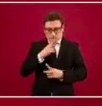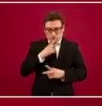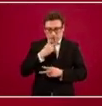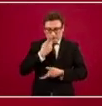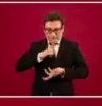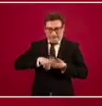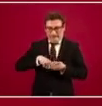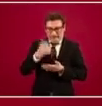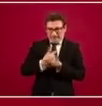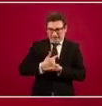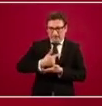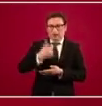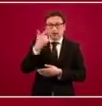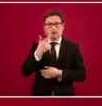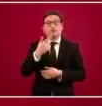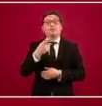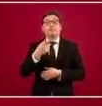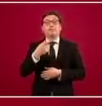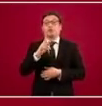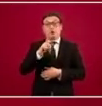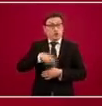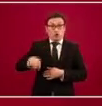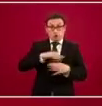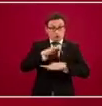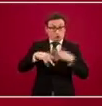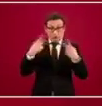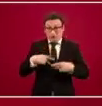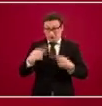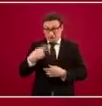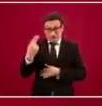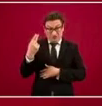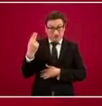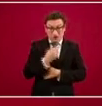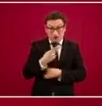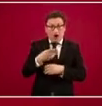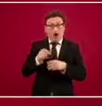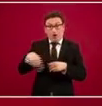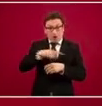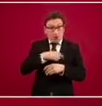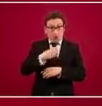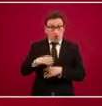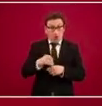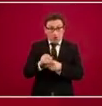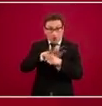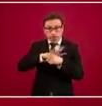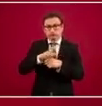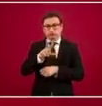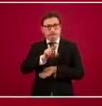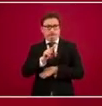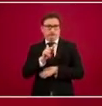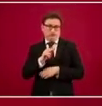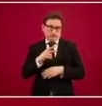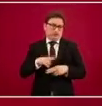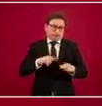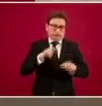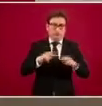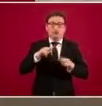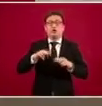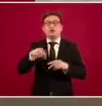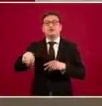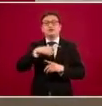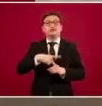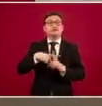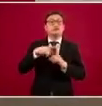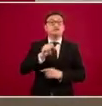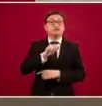because of acute respiratory infectious disease. It doesn't mean that all of these people have COVID-19. Actually,